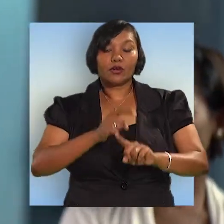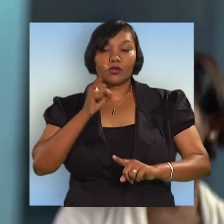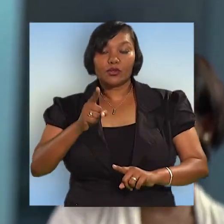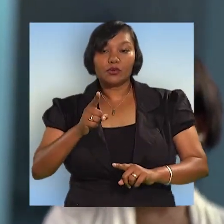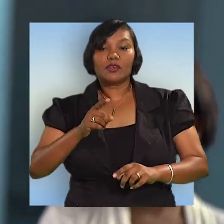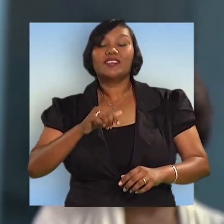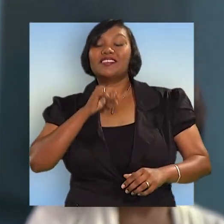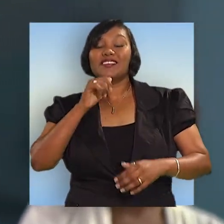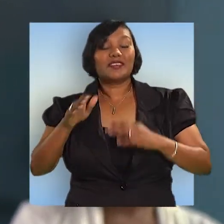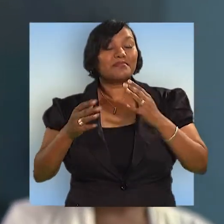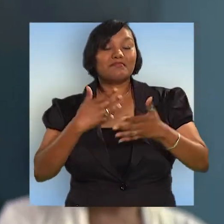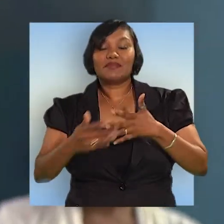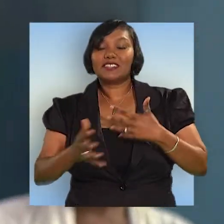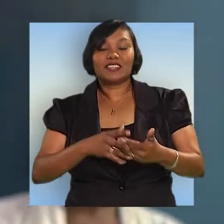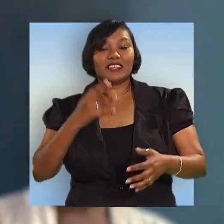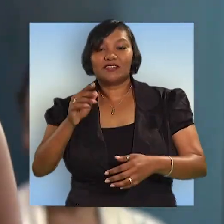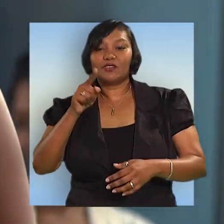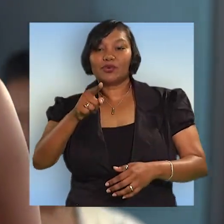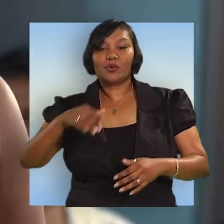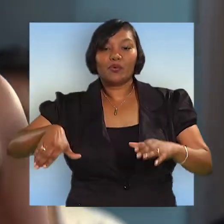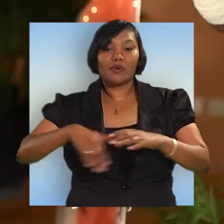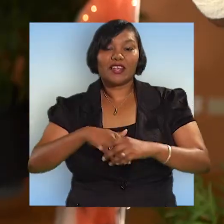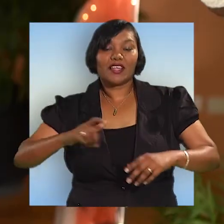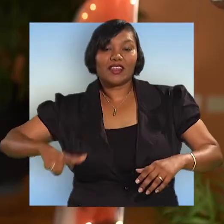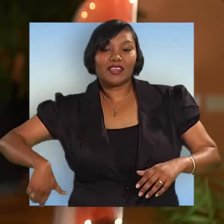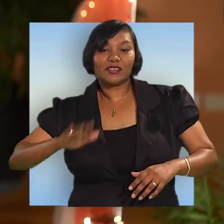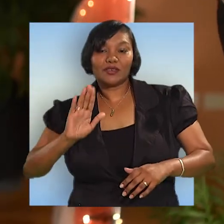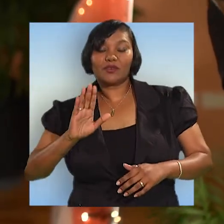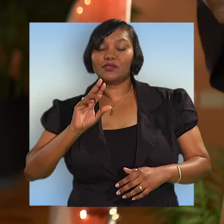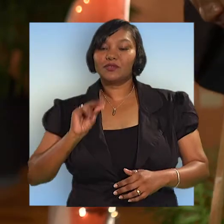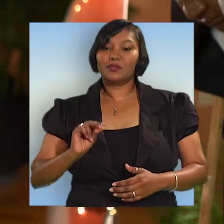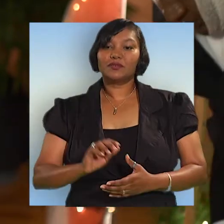attentive, even if you're late for your wedding.